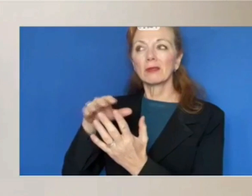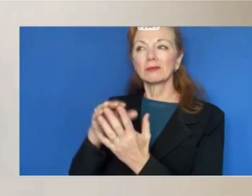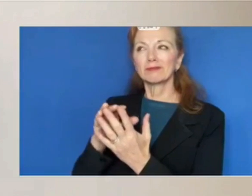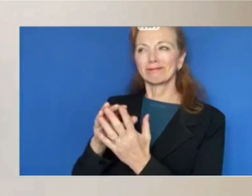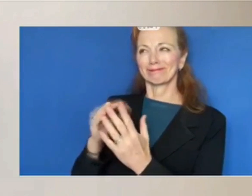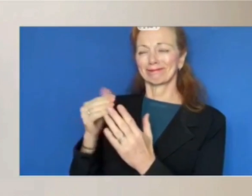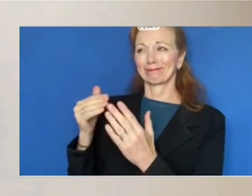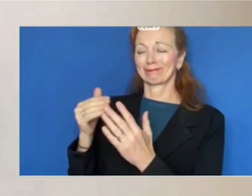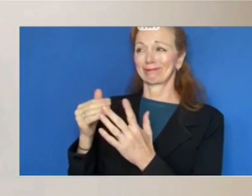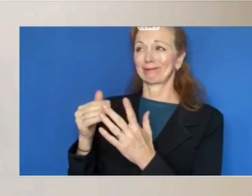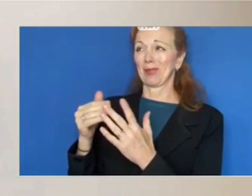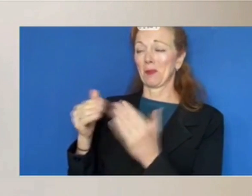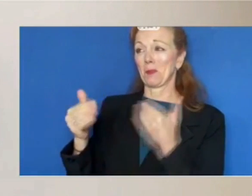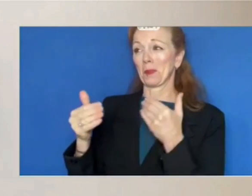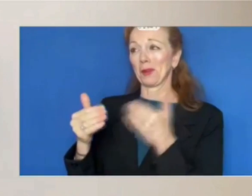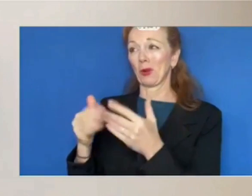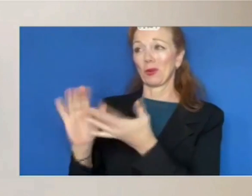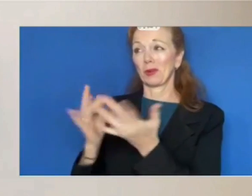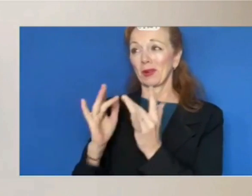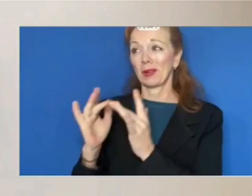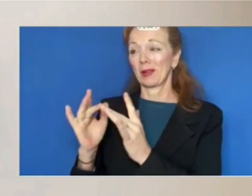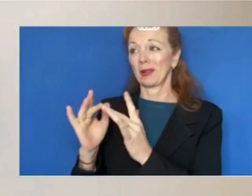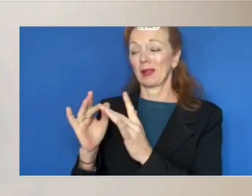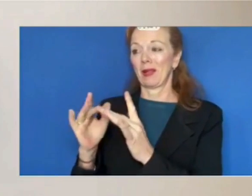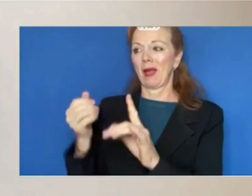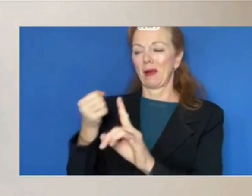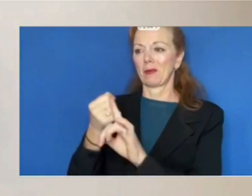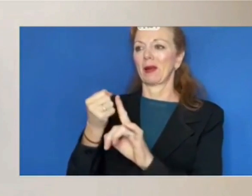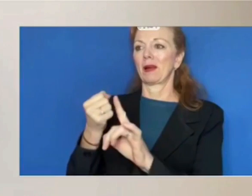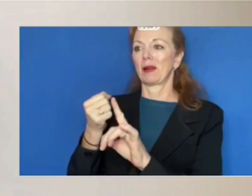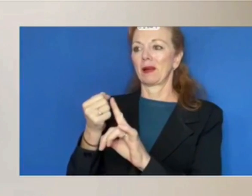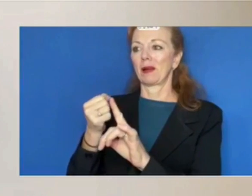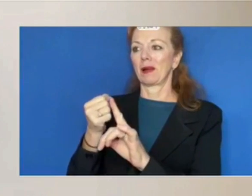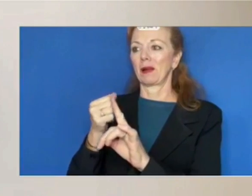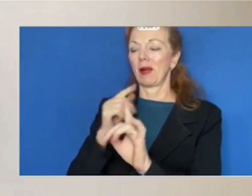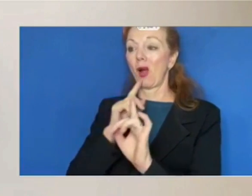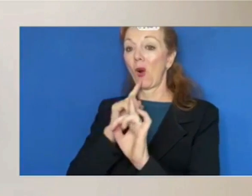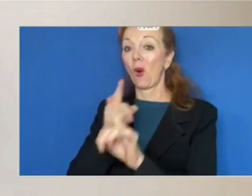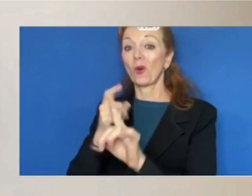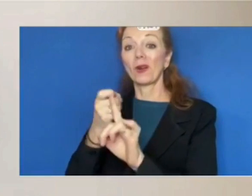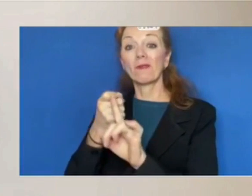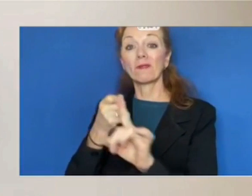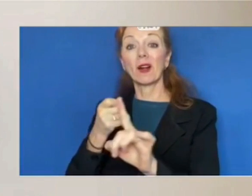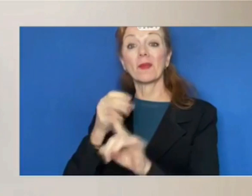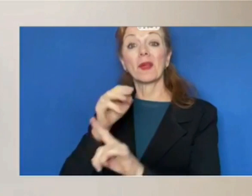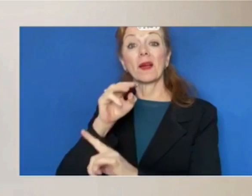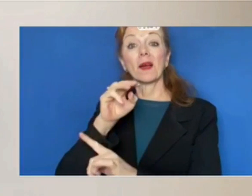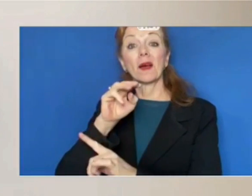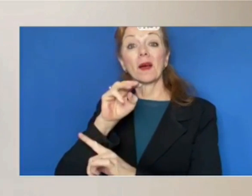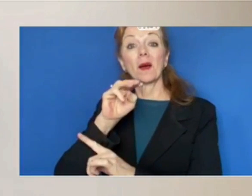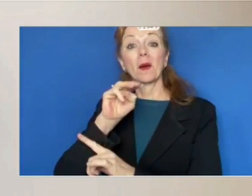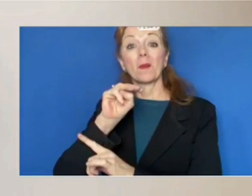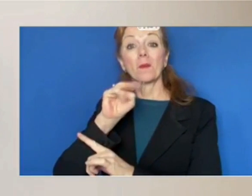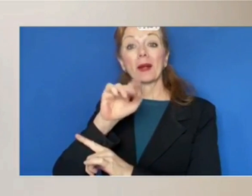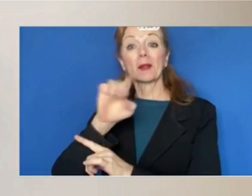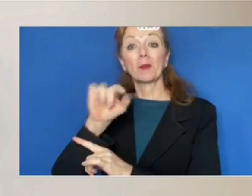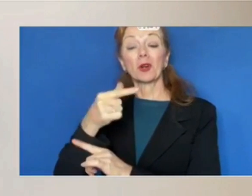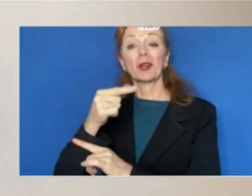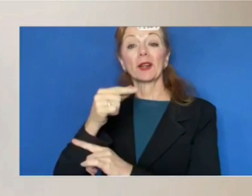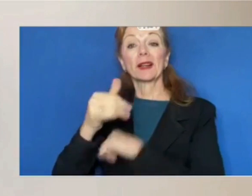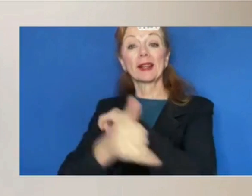online on Twitter, about the order from the Mecklenburg County Health Department